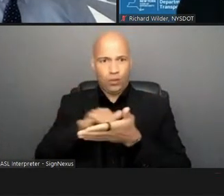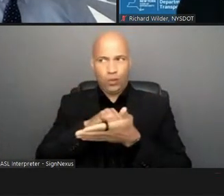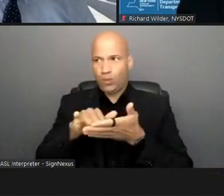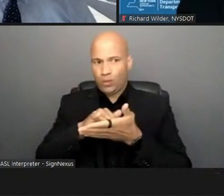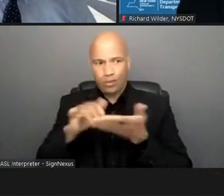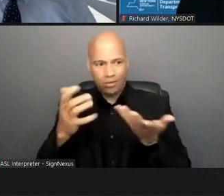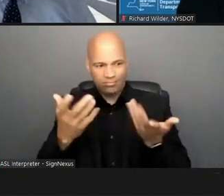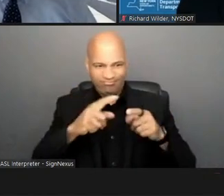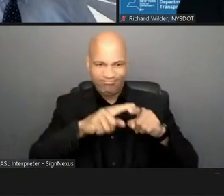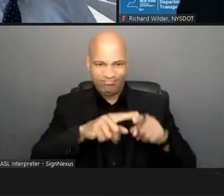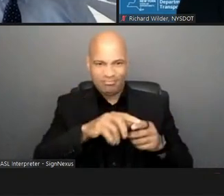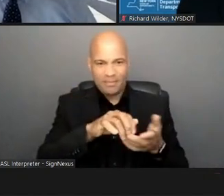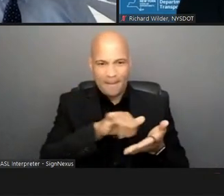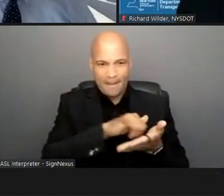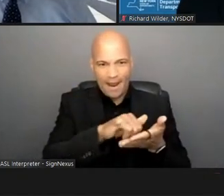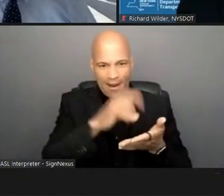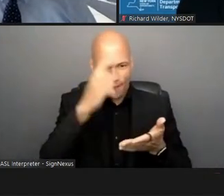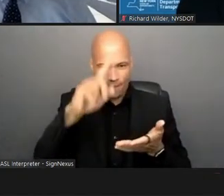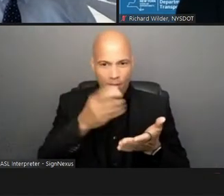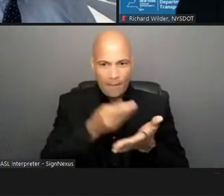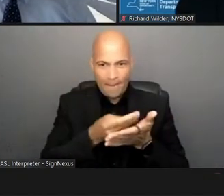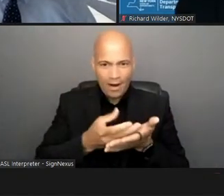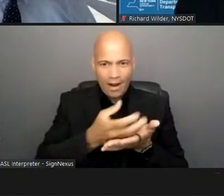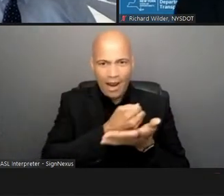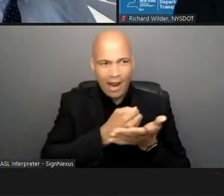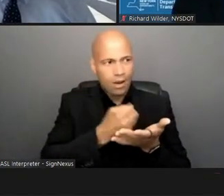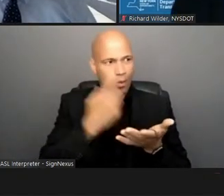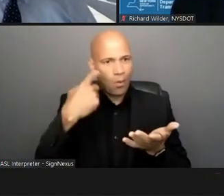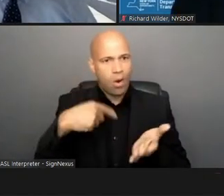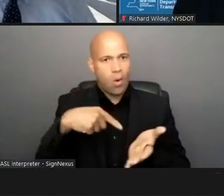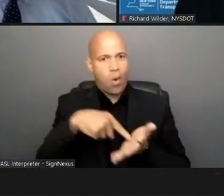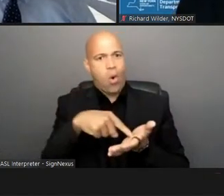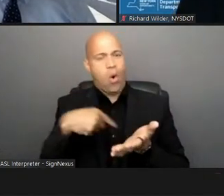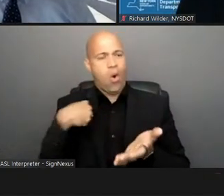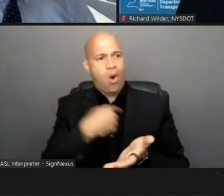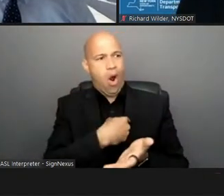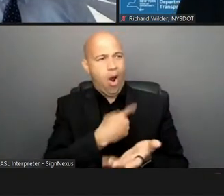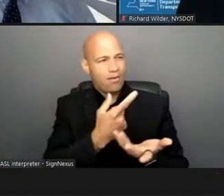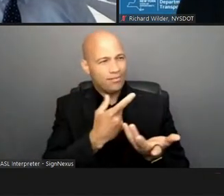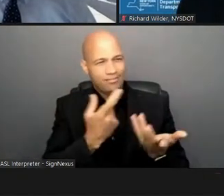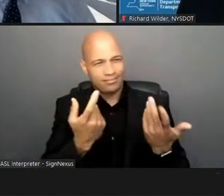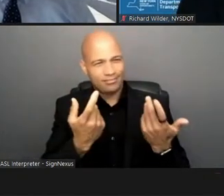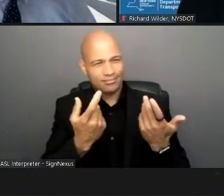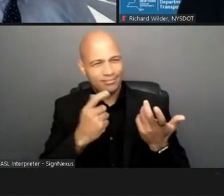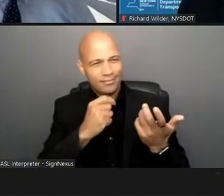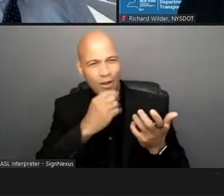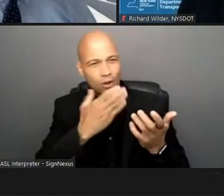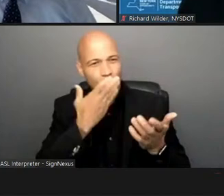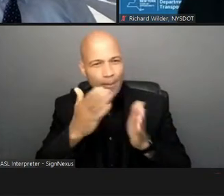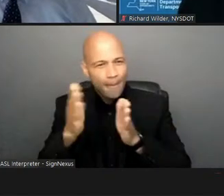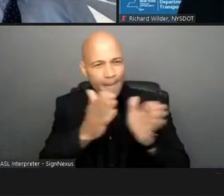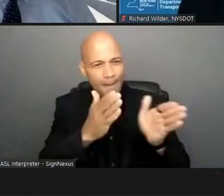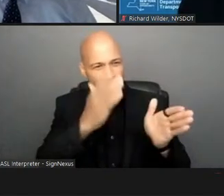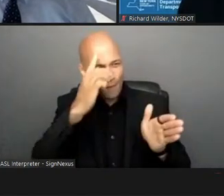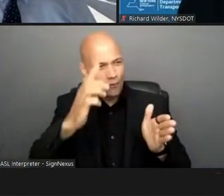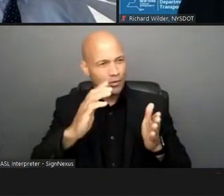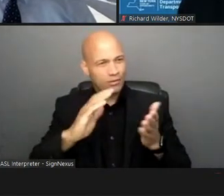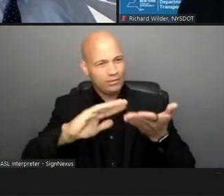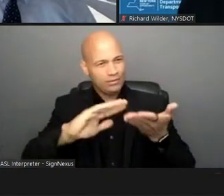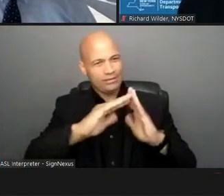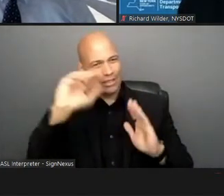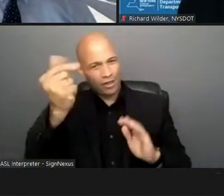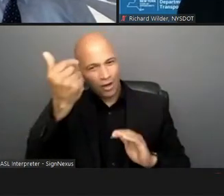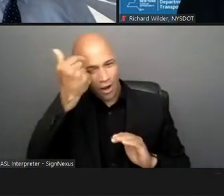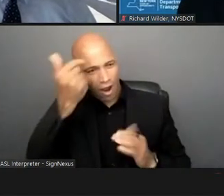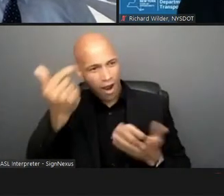and we can't be held to account for poor planning on the part of the city government um you know we can't